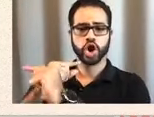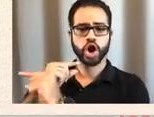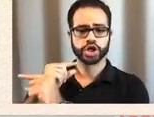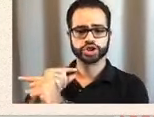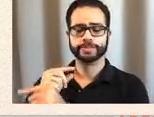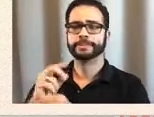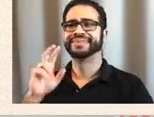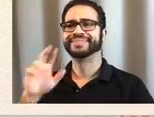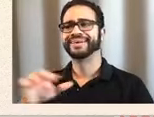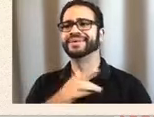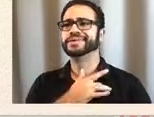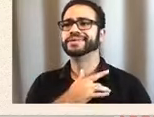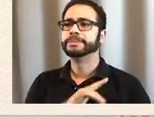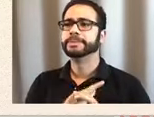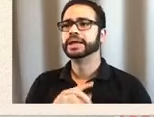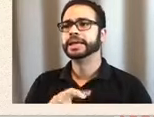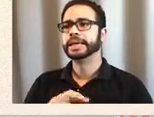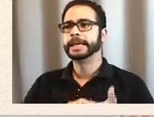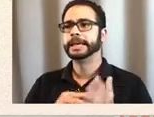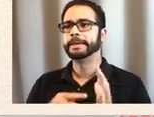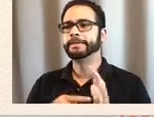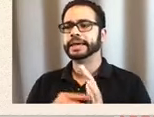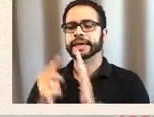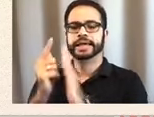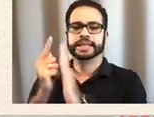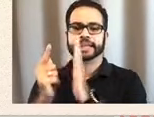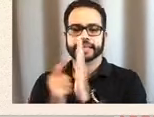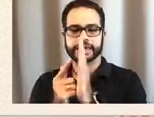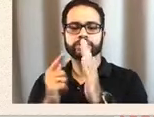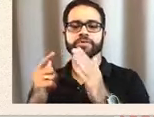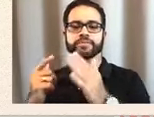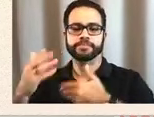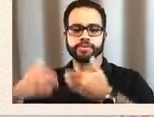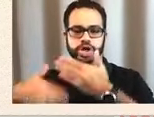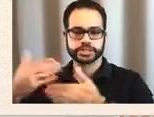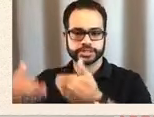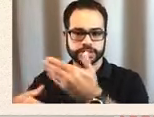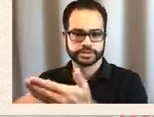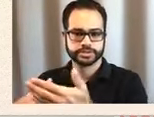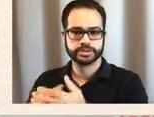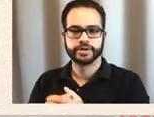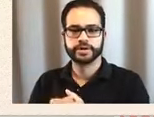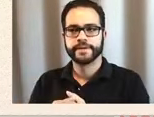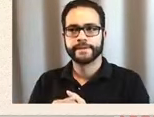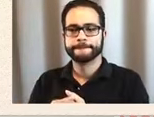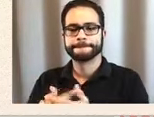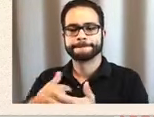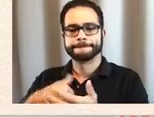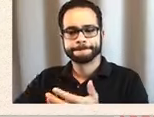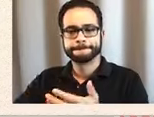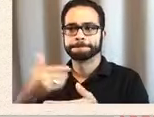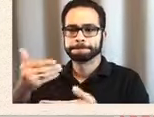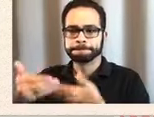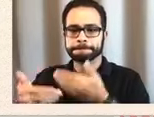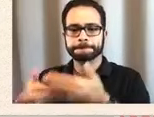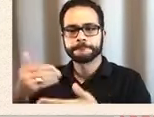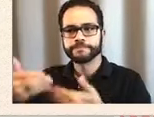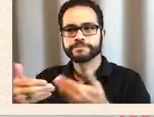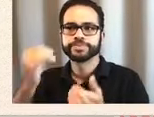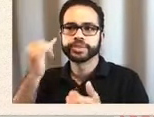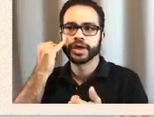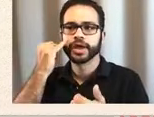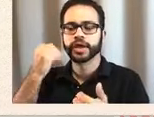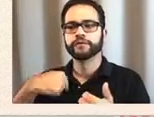a legal process that is that we go through when we have an individual who